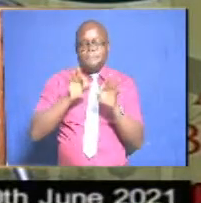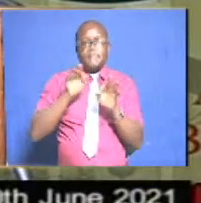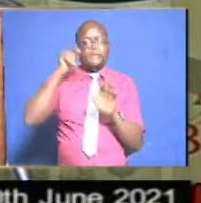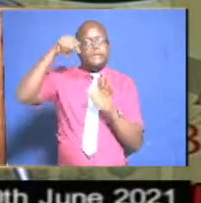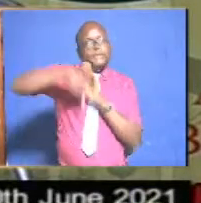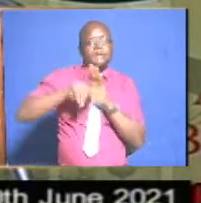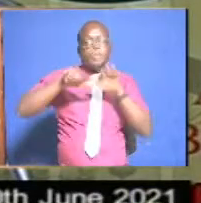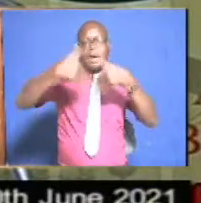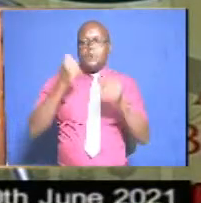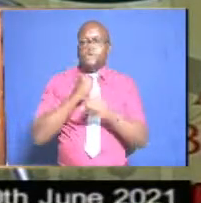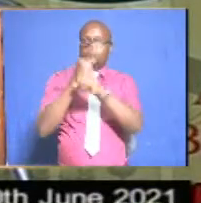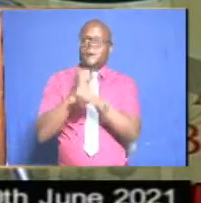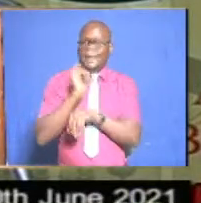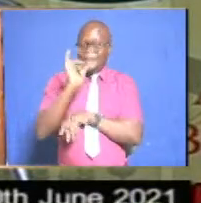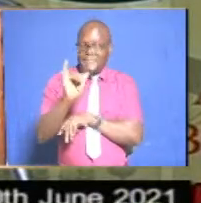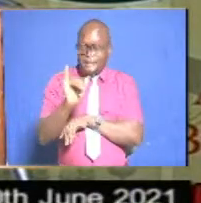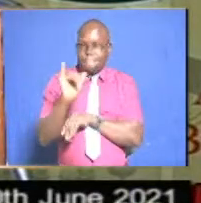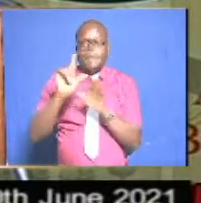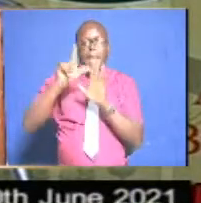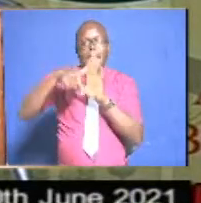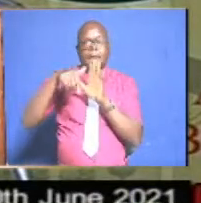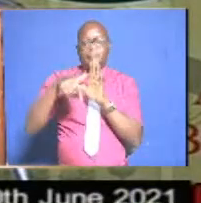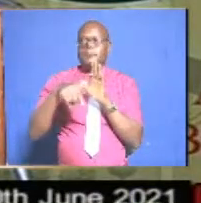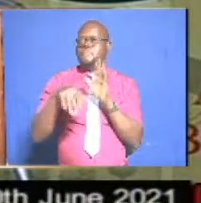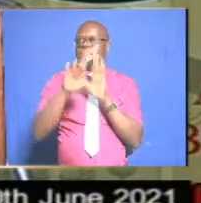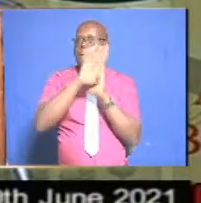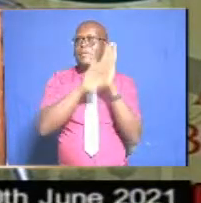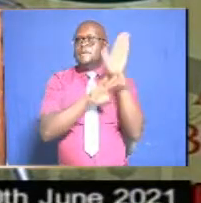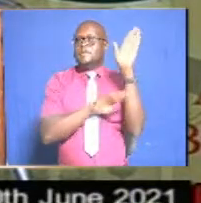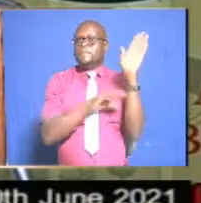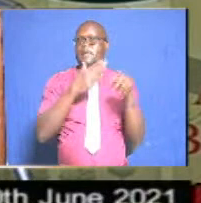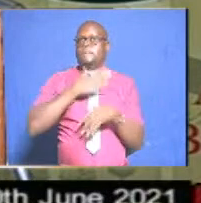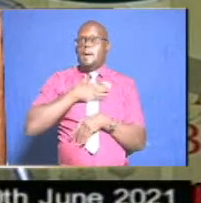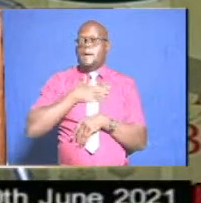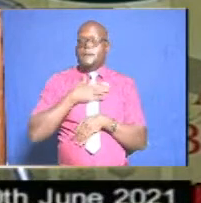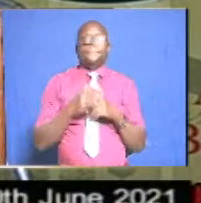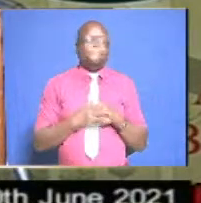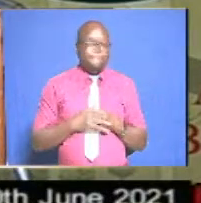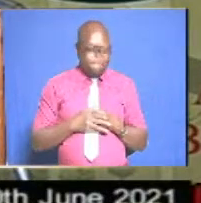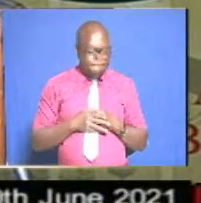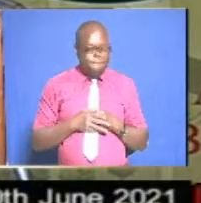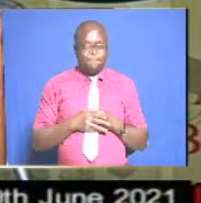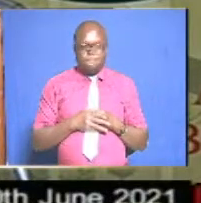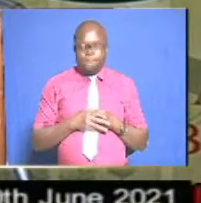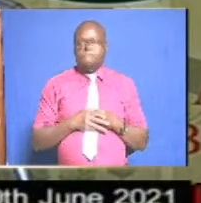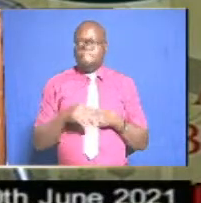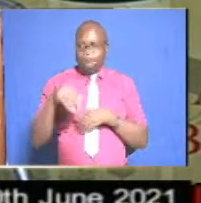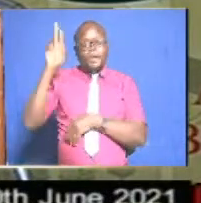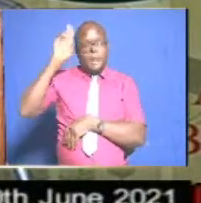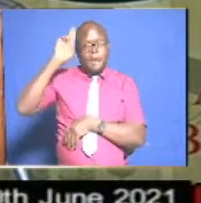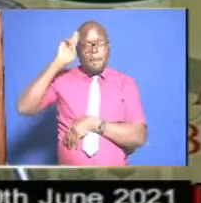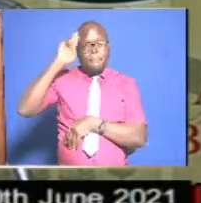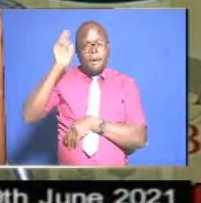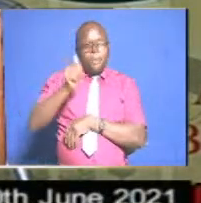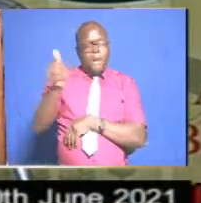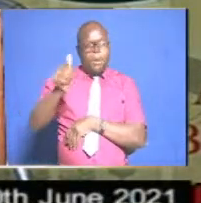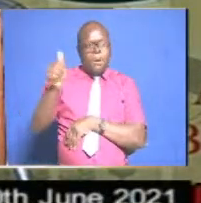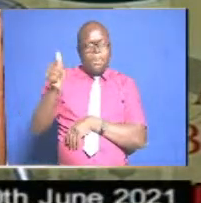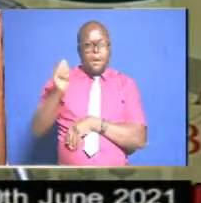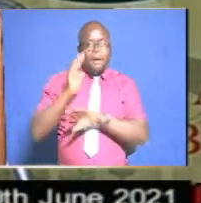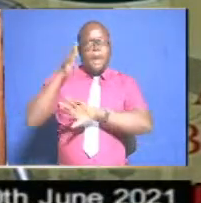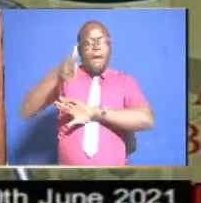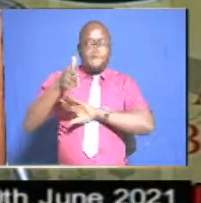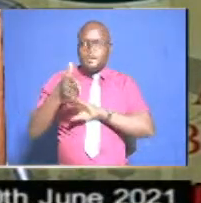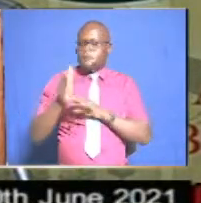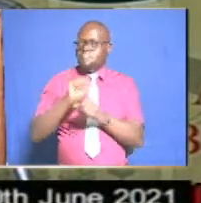interventions later in this statement. Mr. Speaker, As you recall, following the outbreak